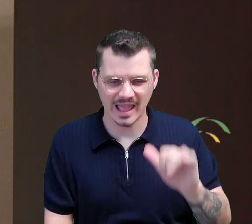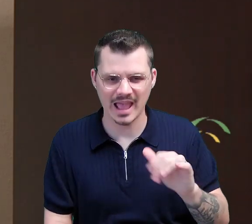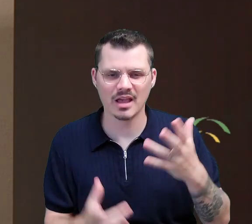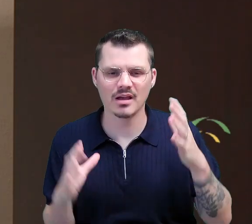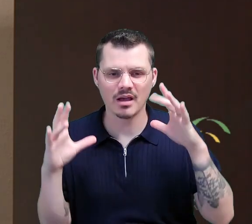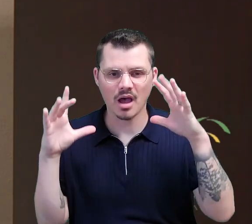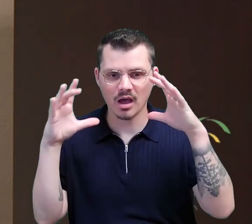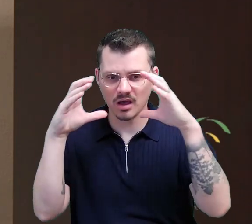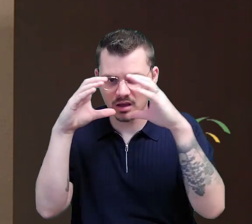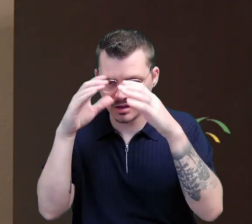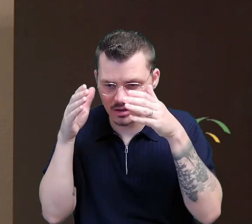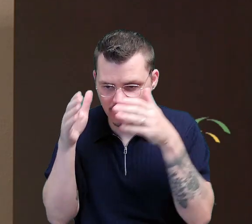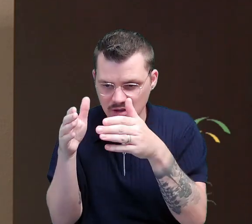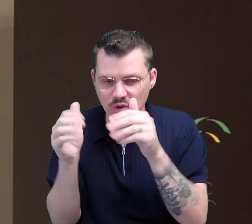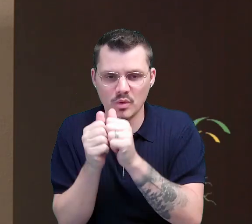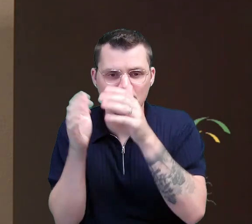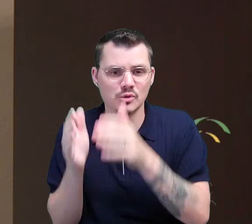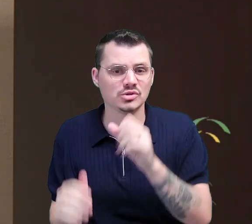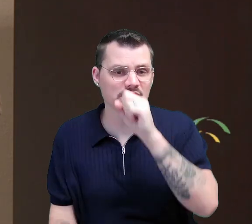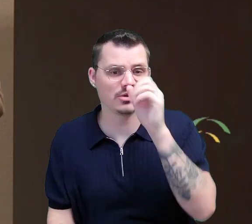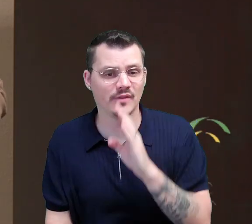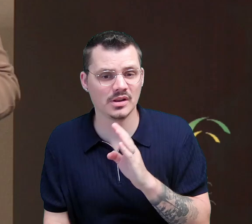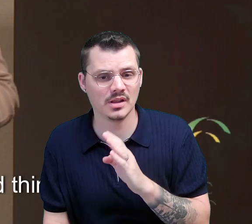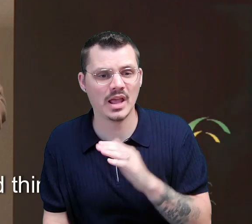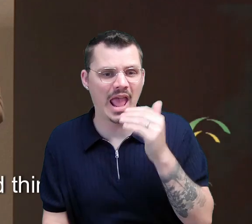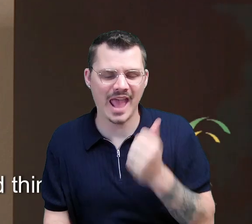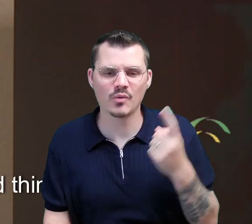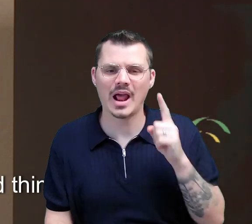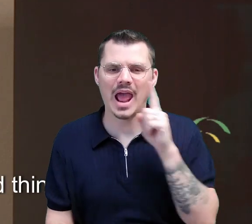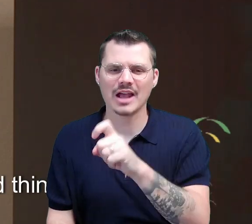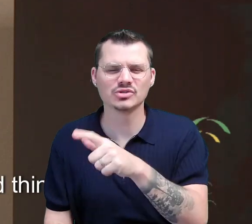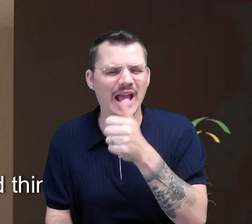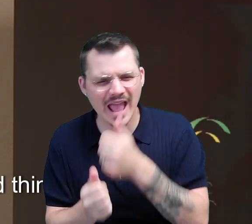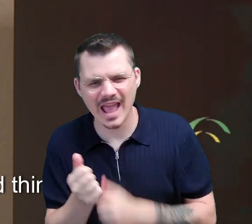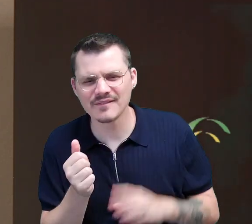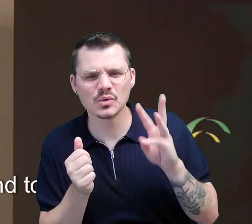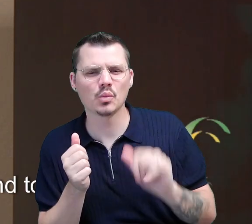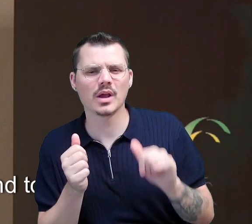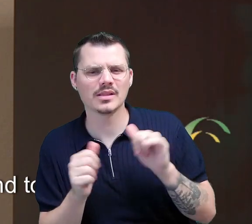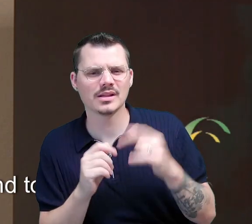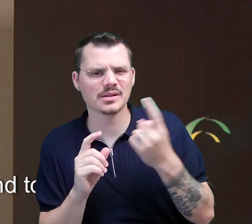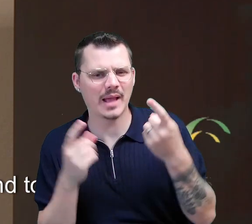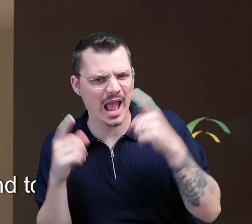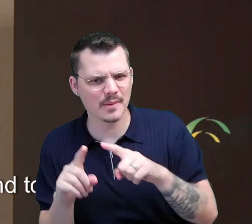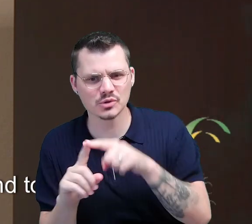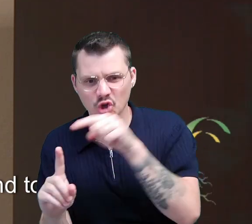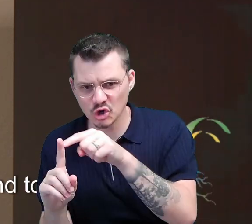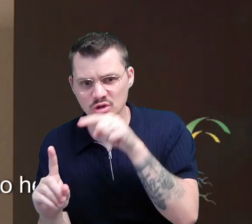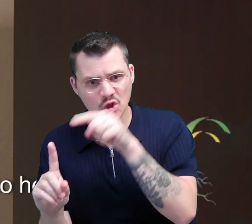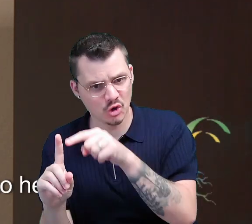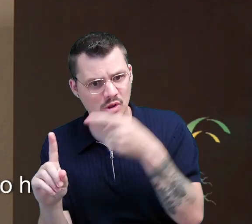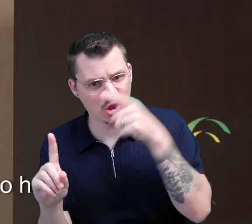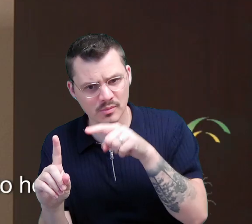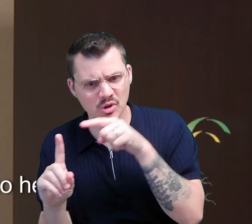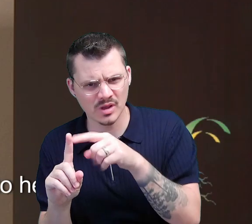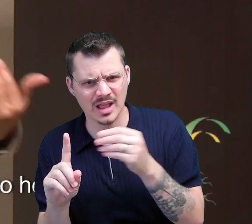Beautiful tunnel vision of a person with schizophrenia. People asked her every way they could think of, did something happen to her? And to her